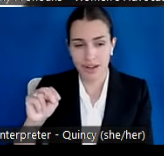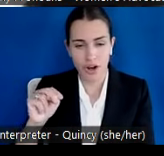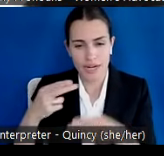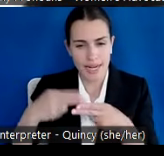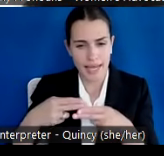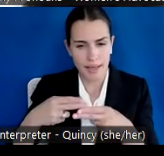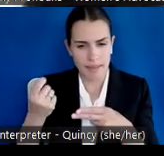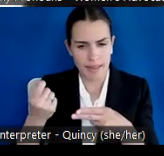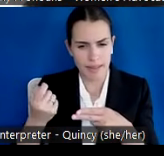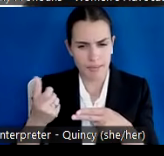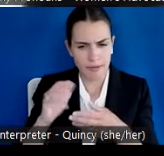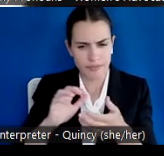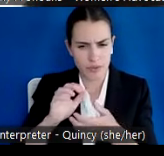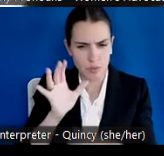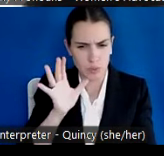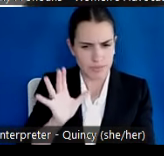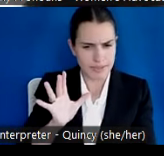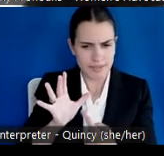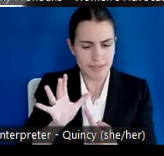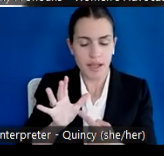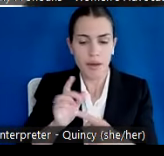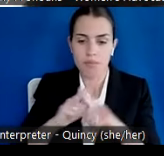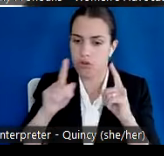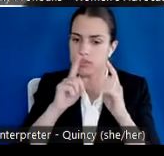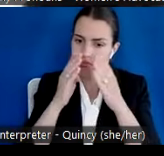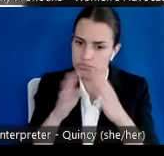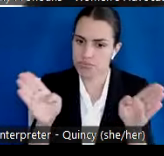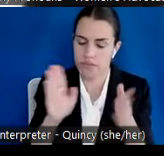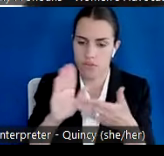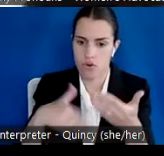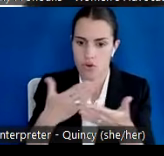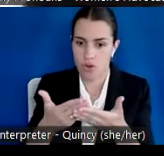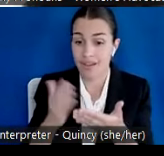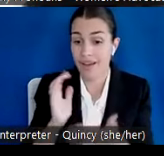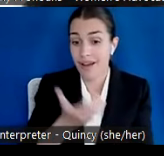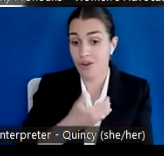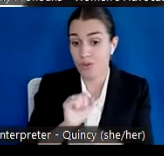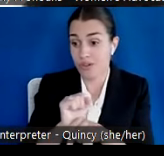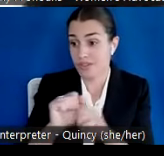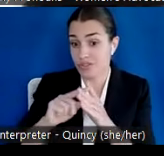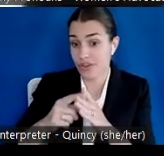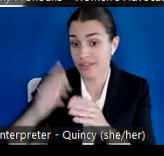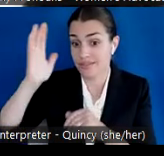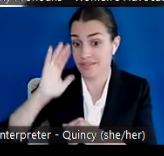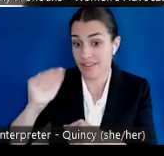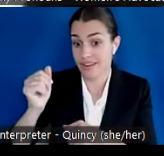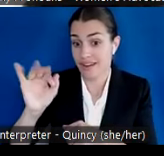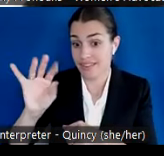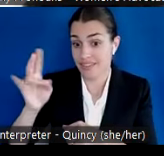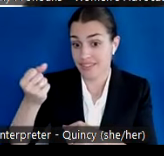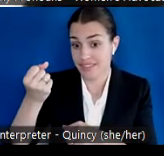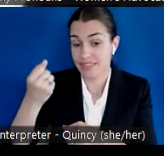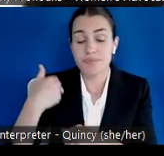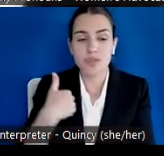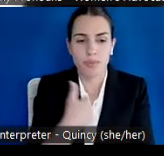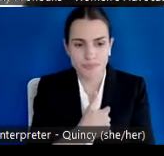is about our roots and how this work got started in the 70s. But we are here to help, and you can learn more about our